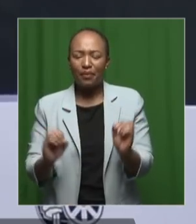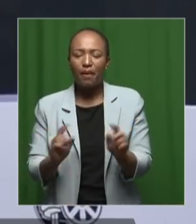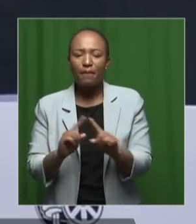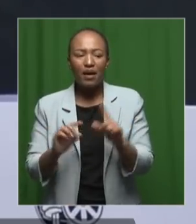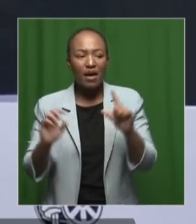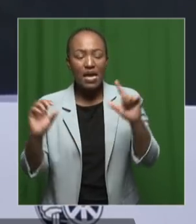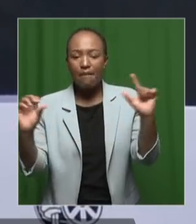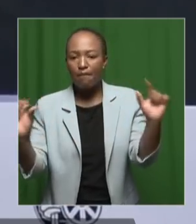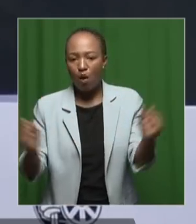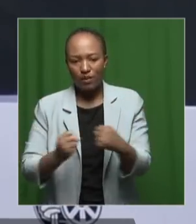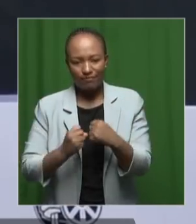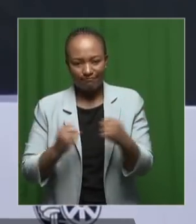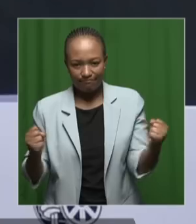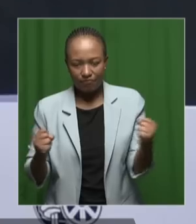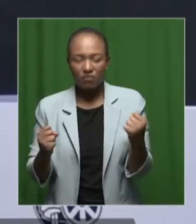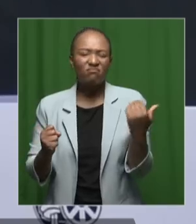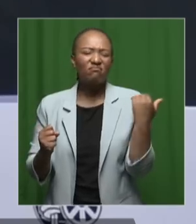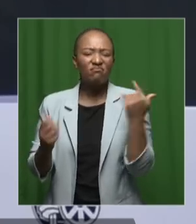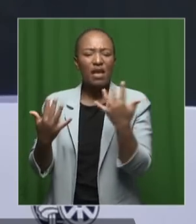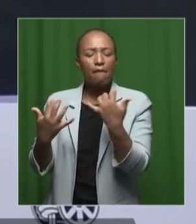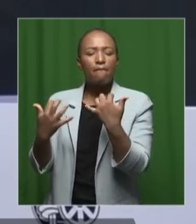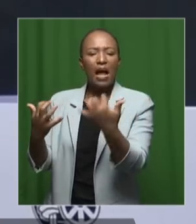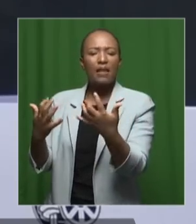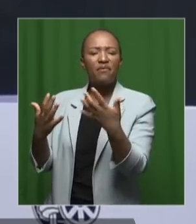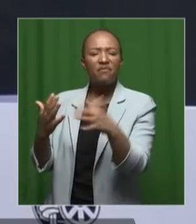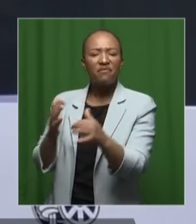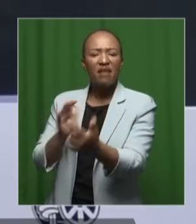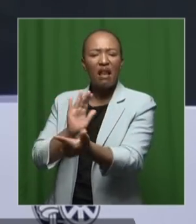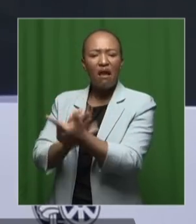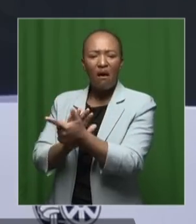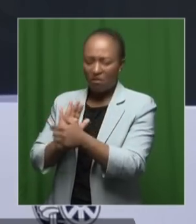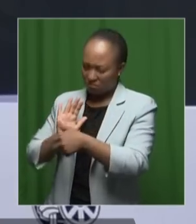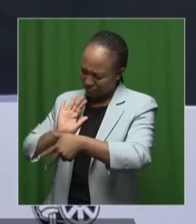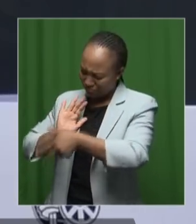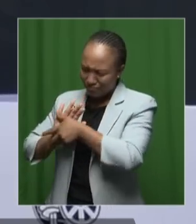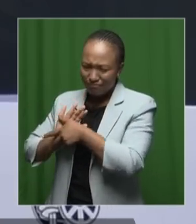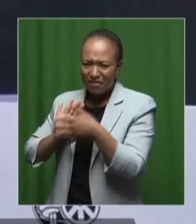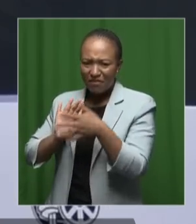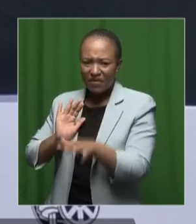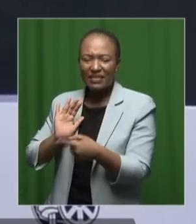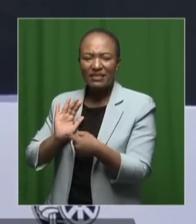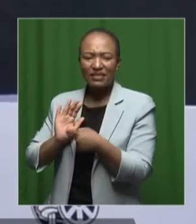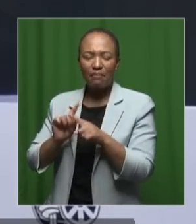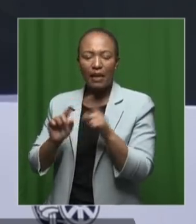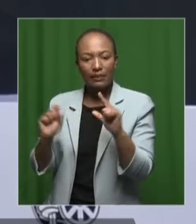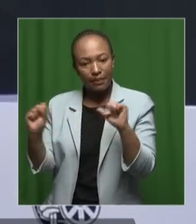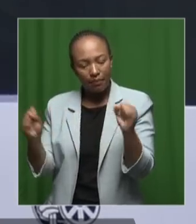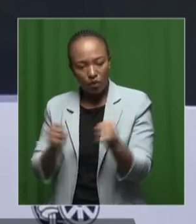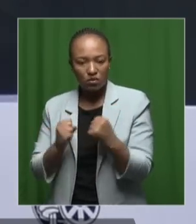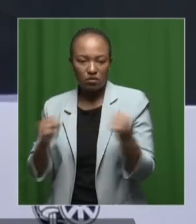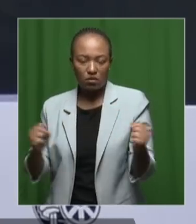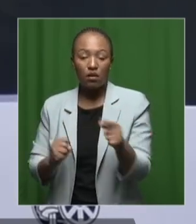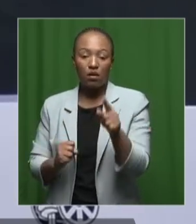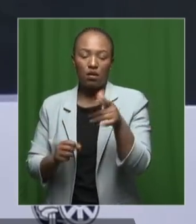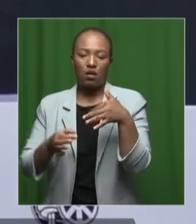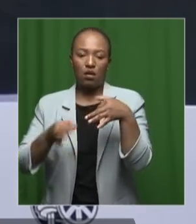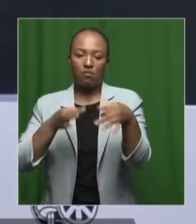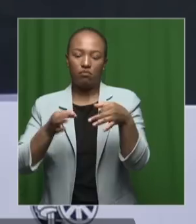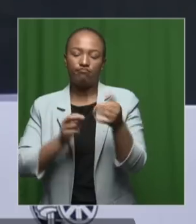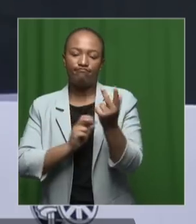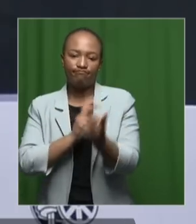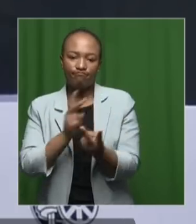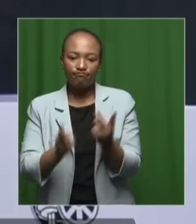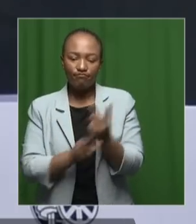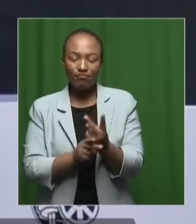was passed by Parliament, is not easy, even if you have got staff. Because, as I'm saying, let me explain again, it